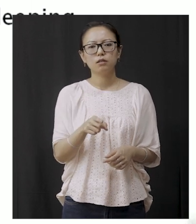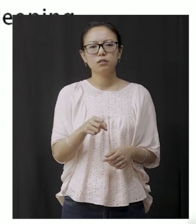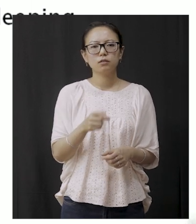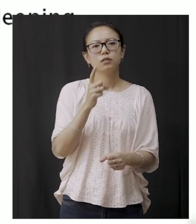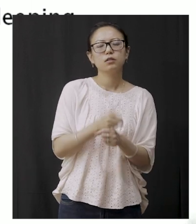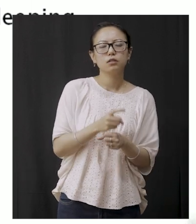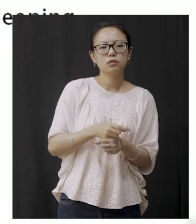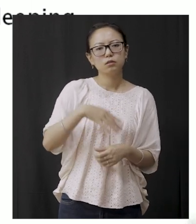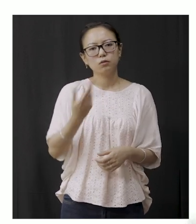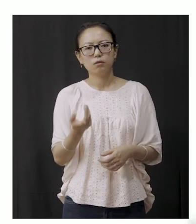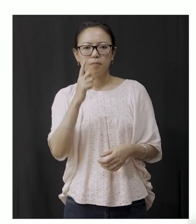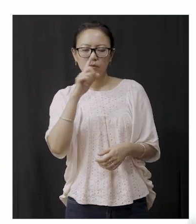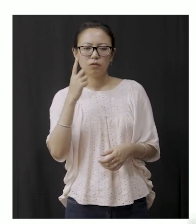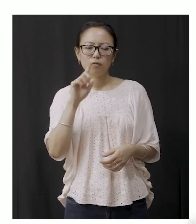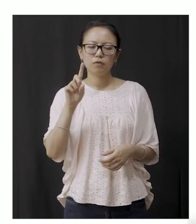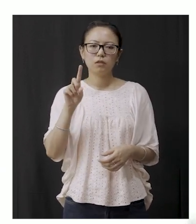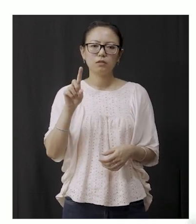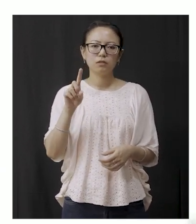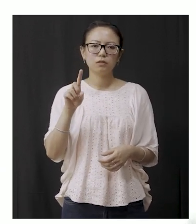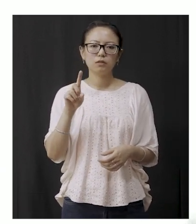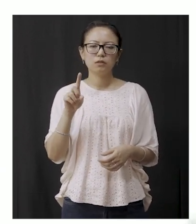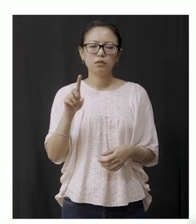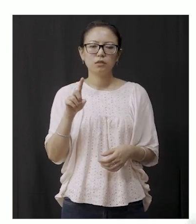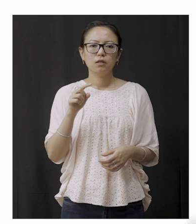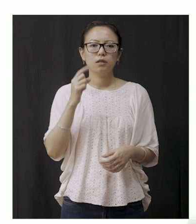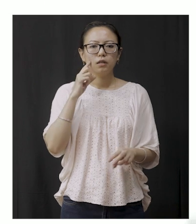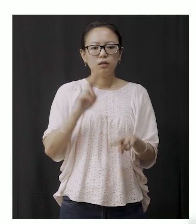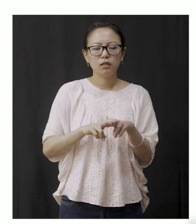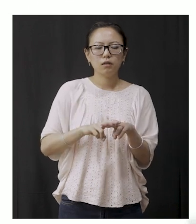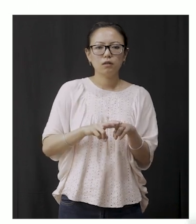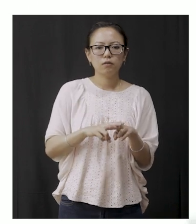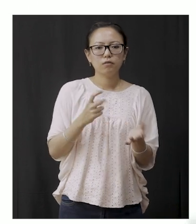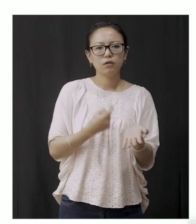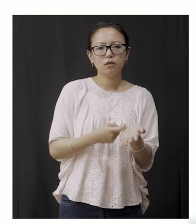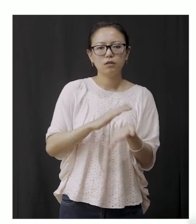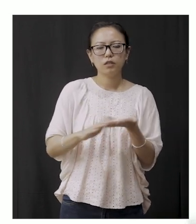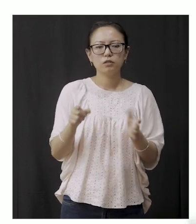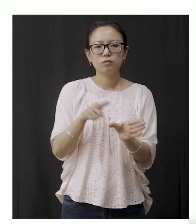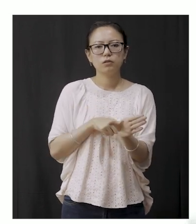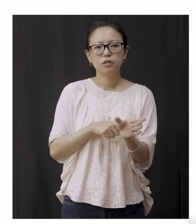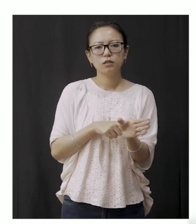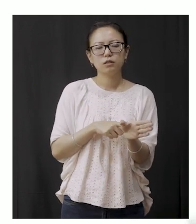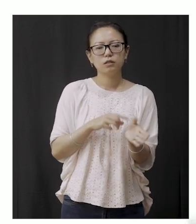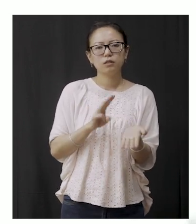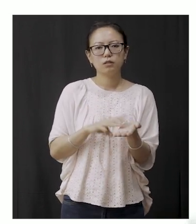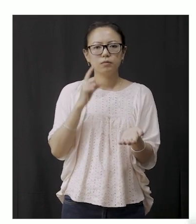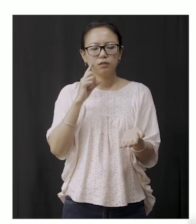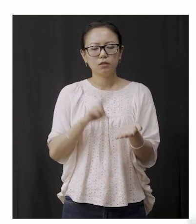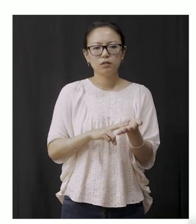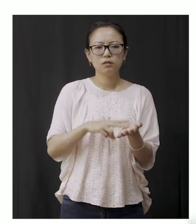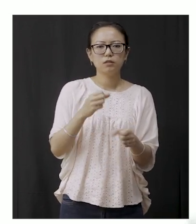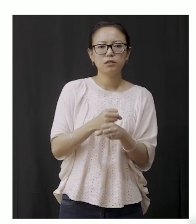is. Okay, with this, we have come to the end of this chapter. And if you have any doubt regarding